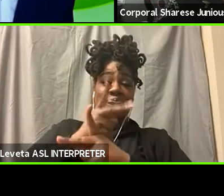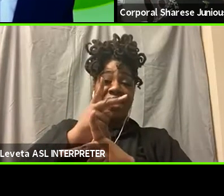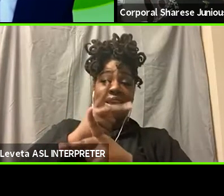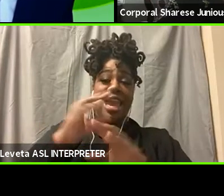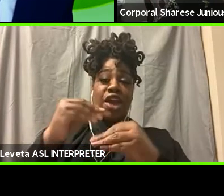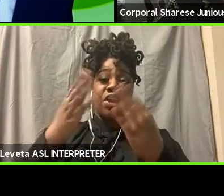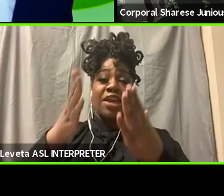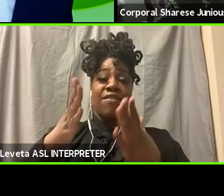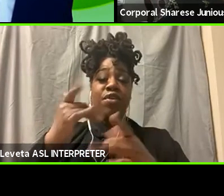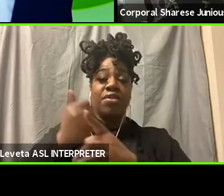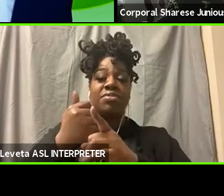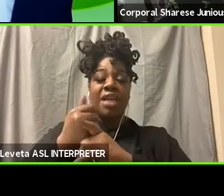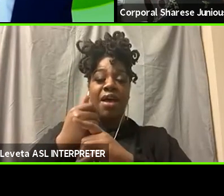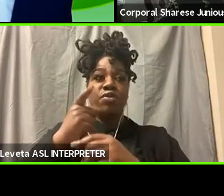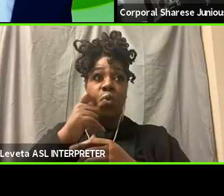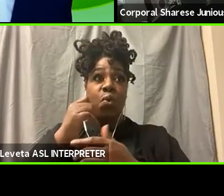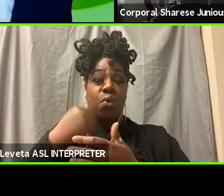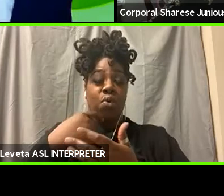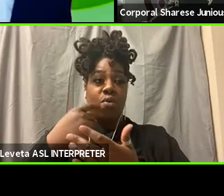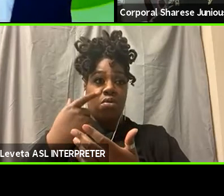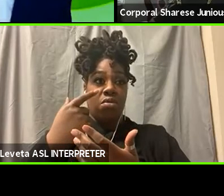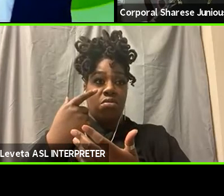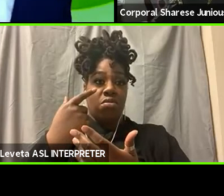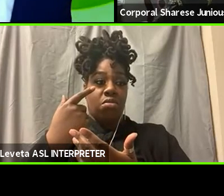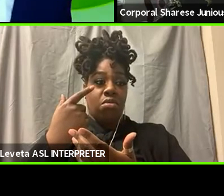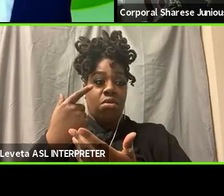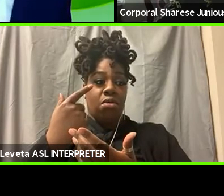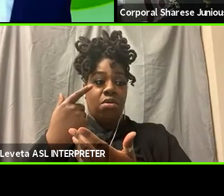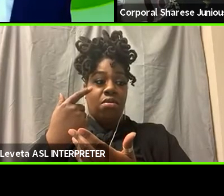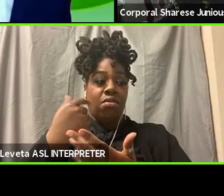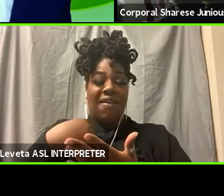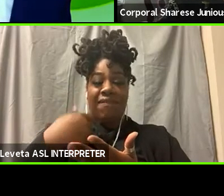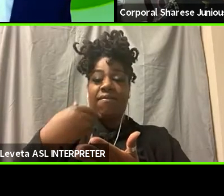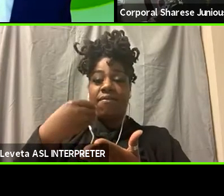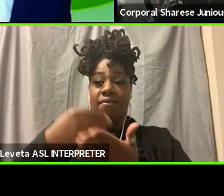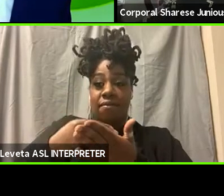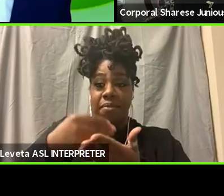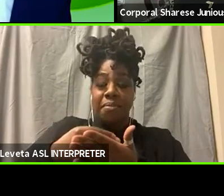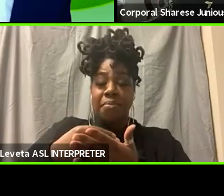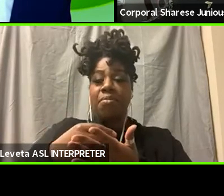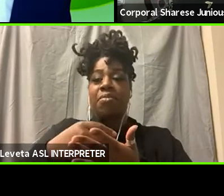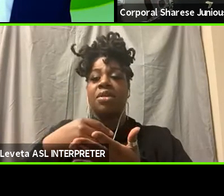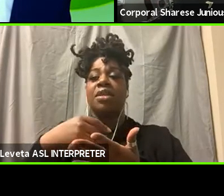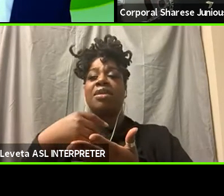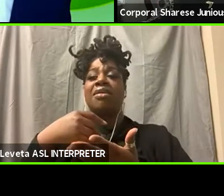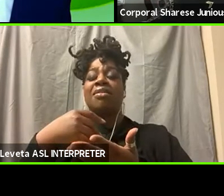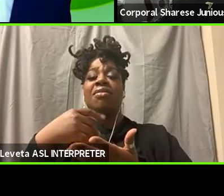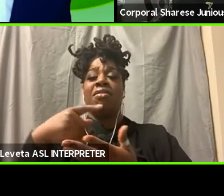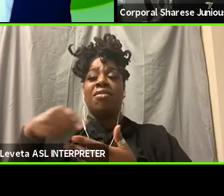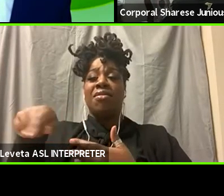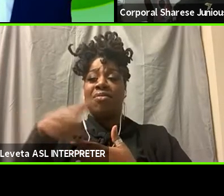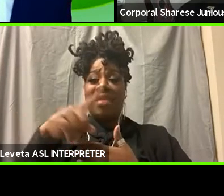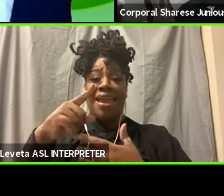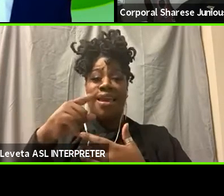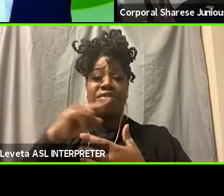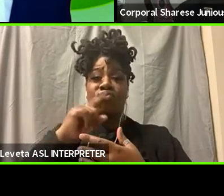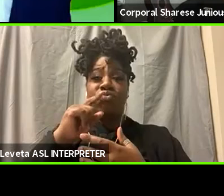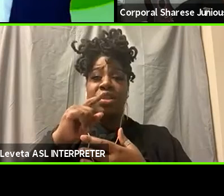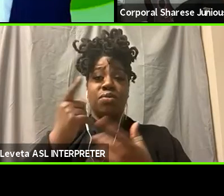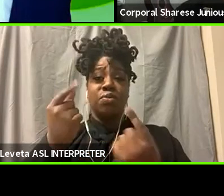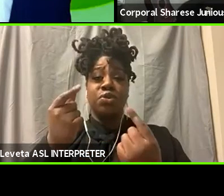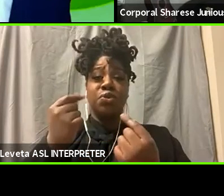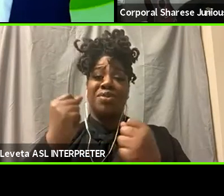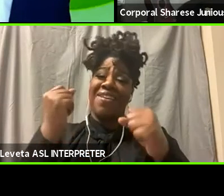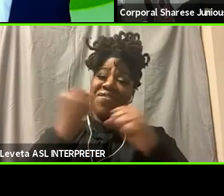child that are in the schools, but they also fight to have those services received by